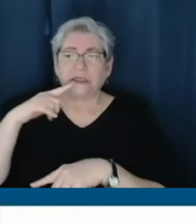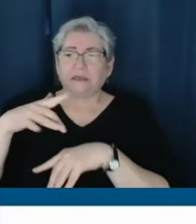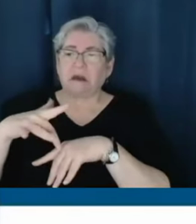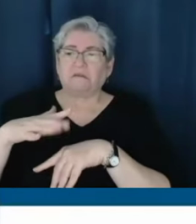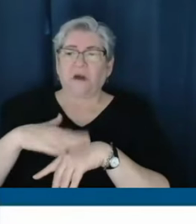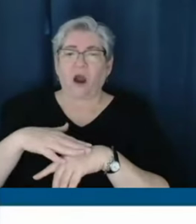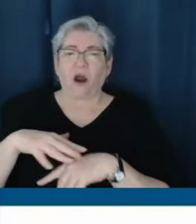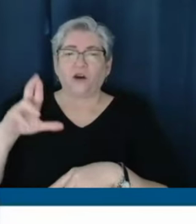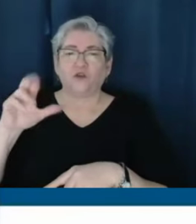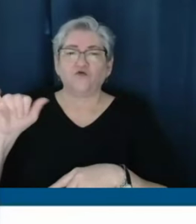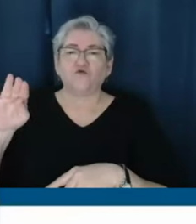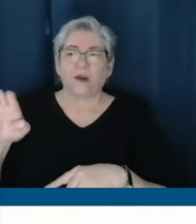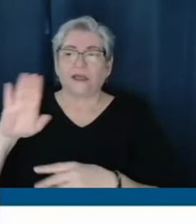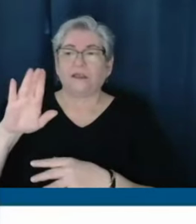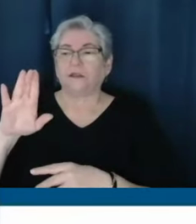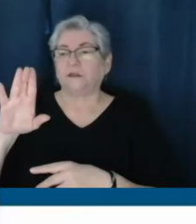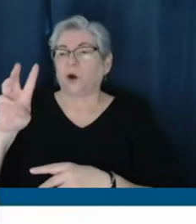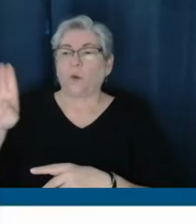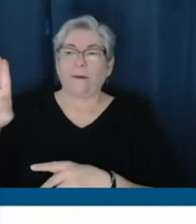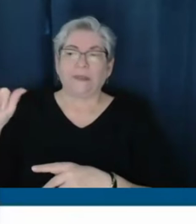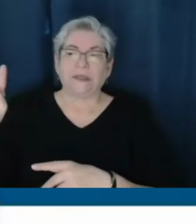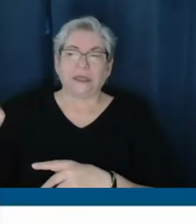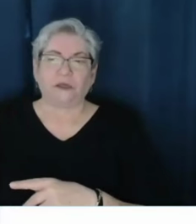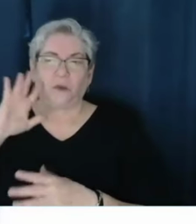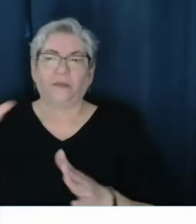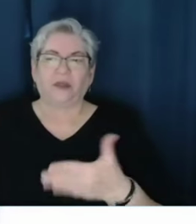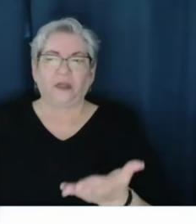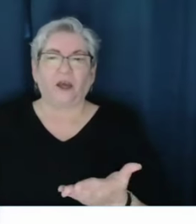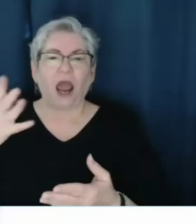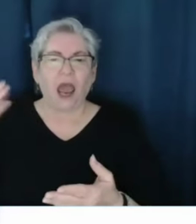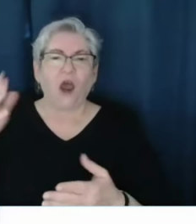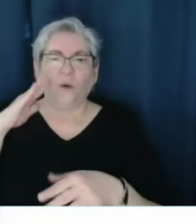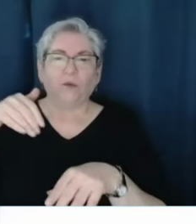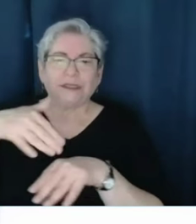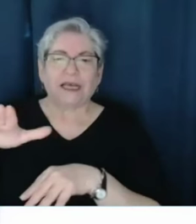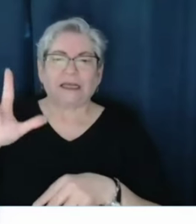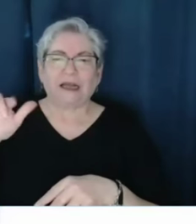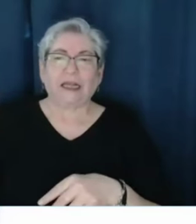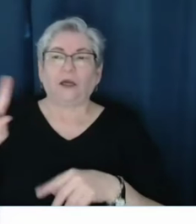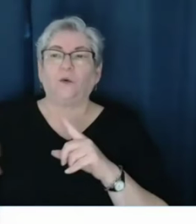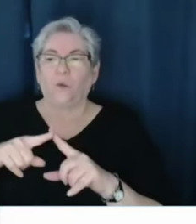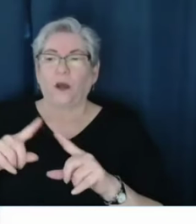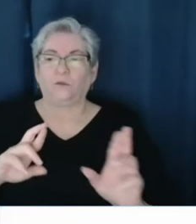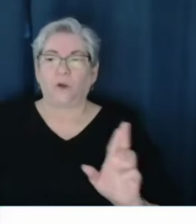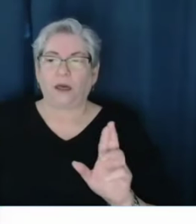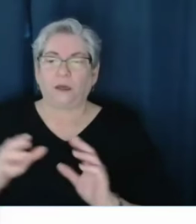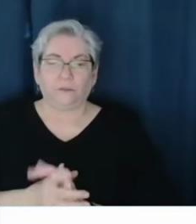RAISE website within a week of this live presentation, and we will send out the link when it becomes